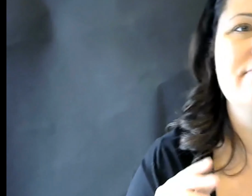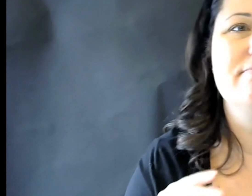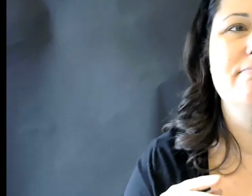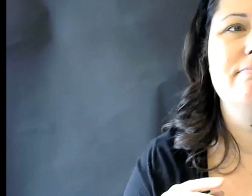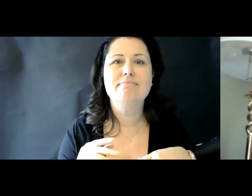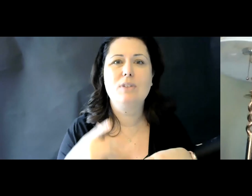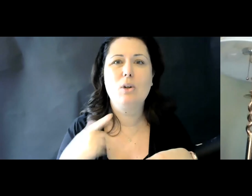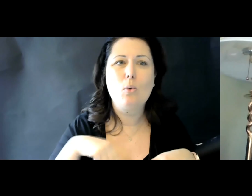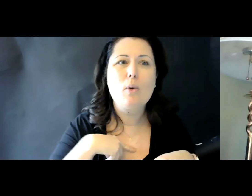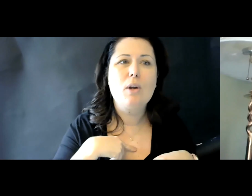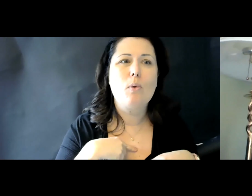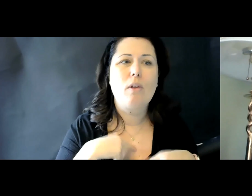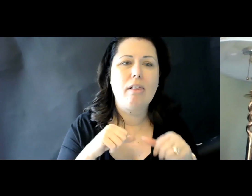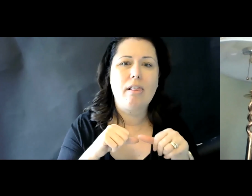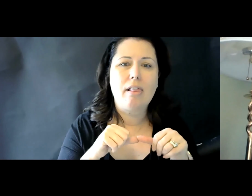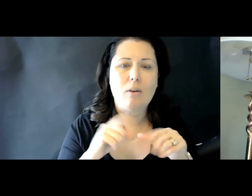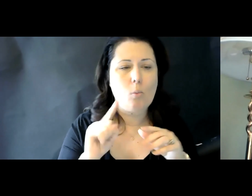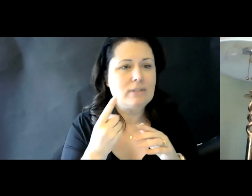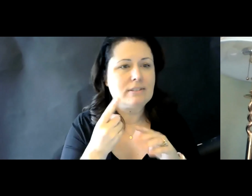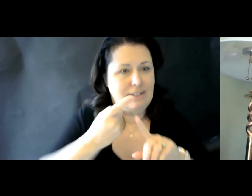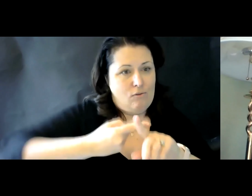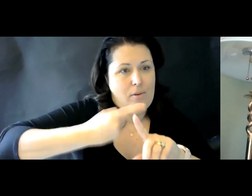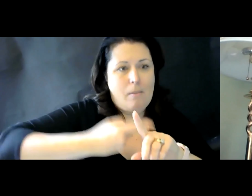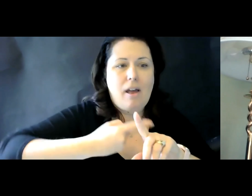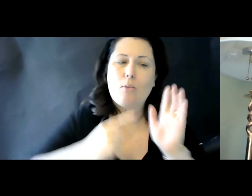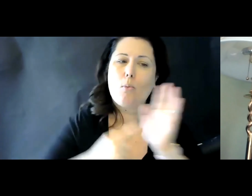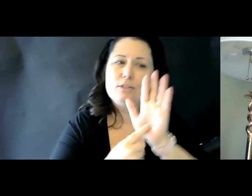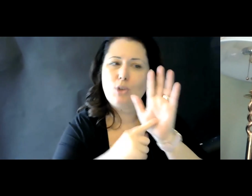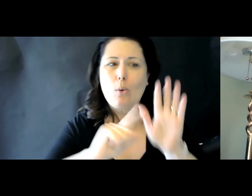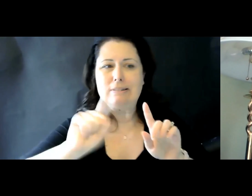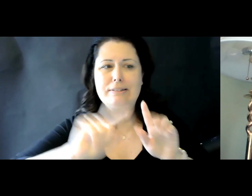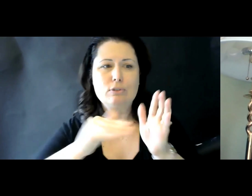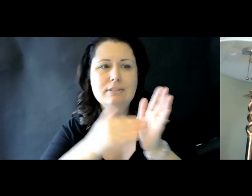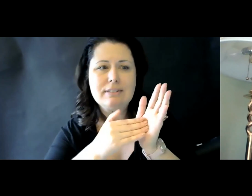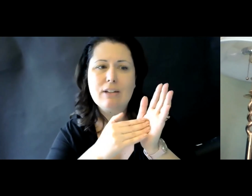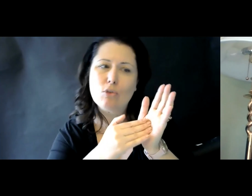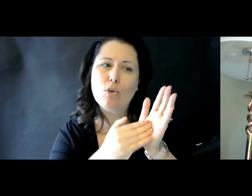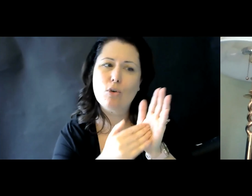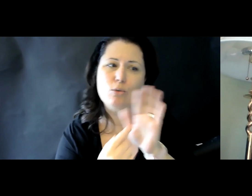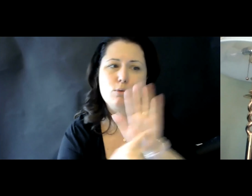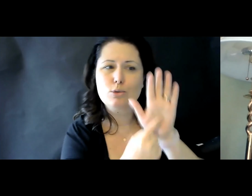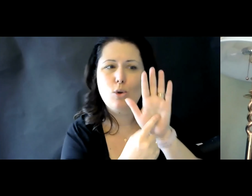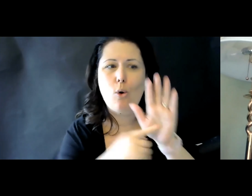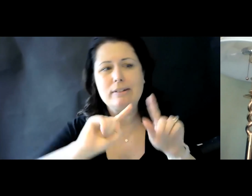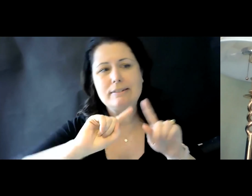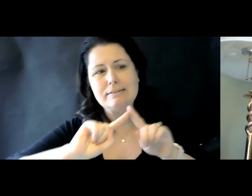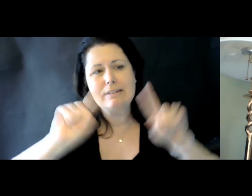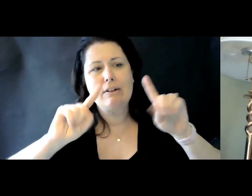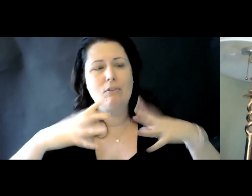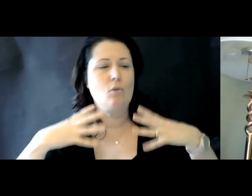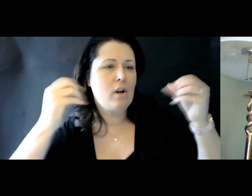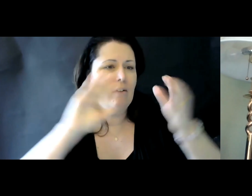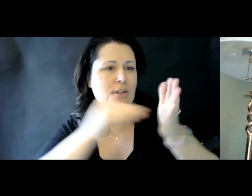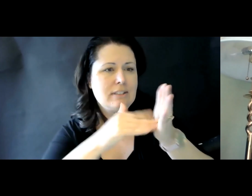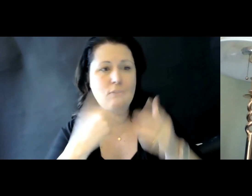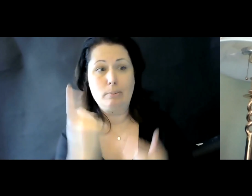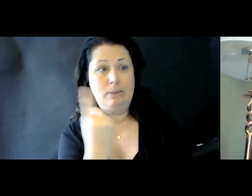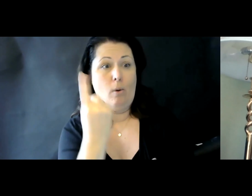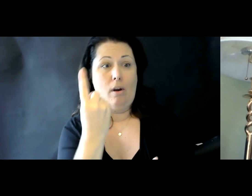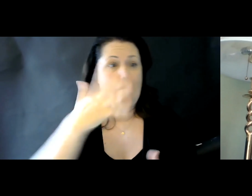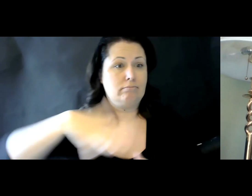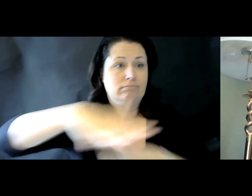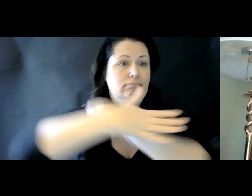We'll be doing this once a month. So we'll have another one, another feature spotlight on another recovery community center from somewhere around